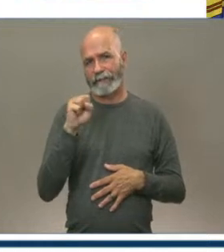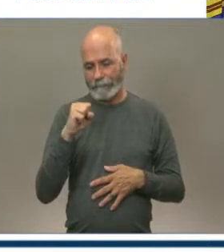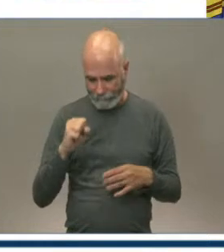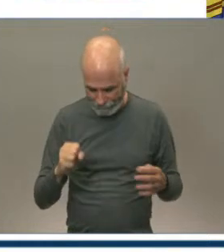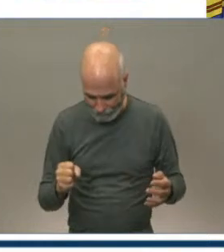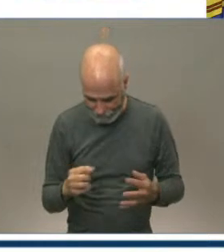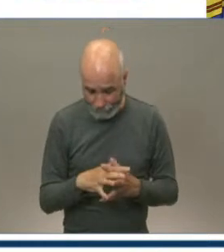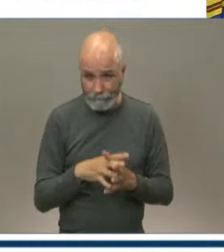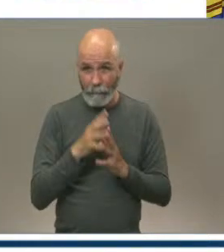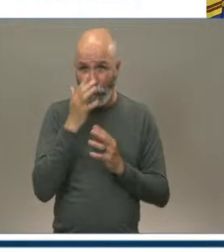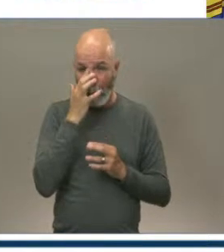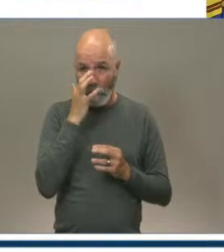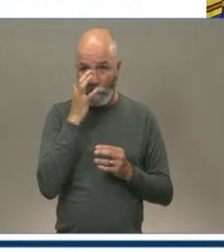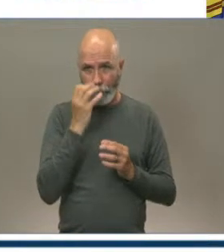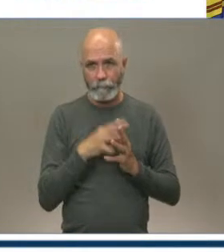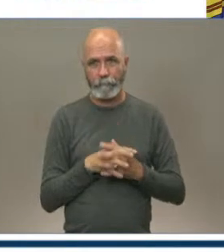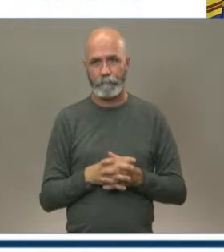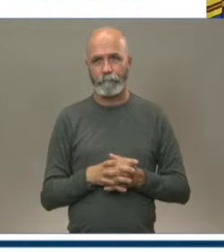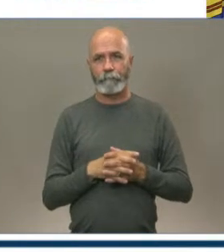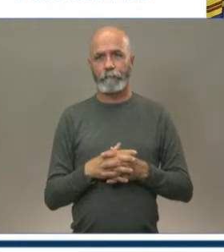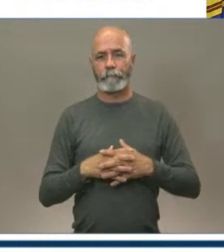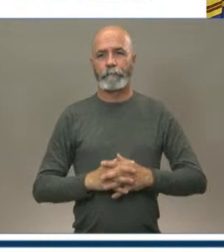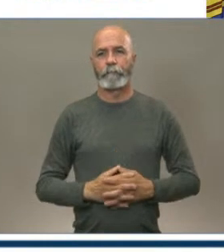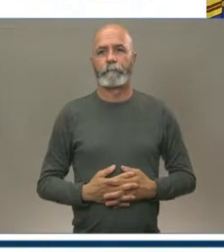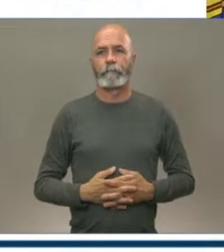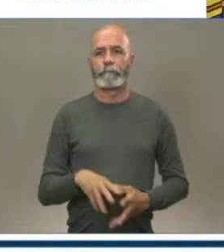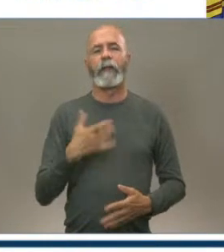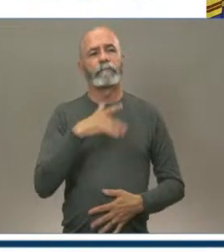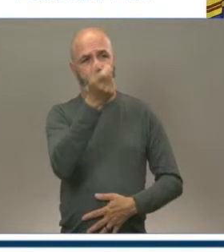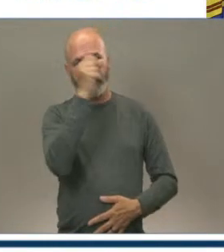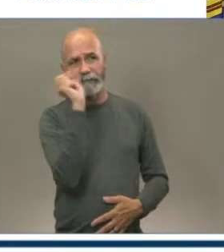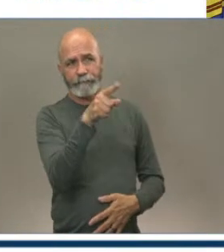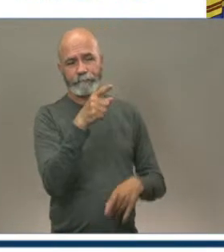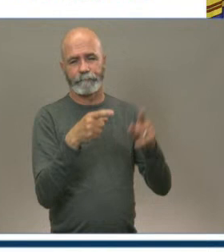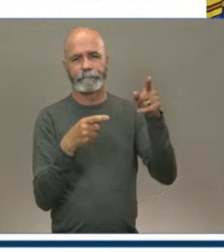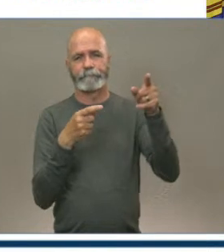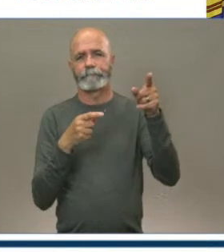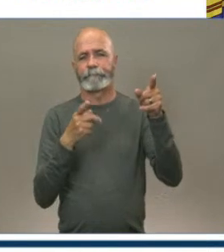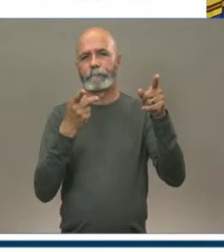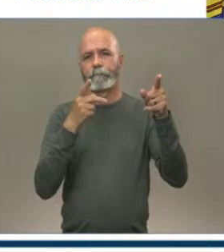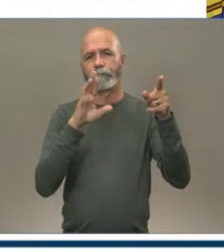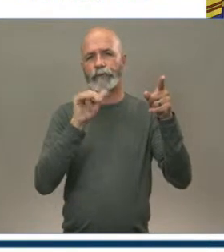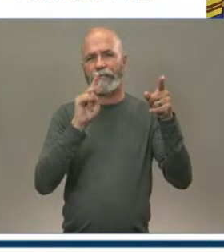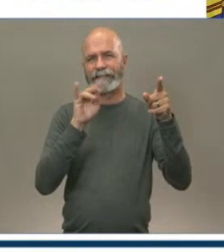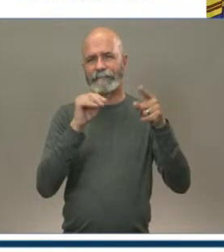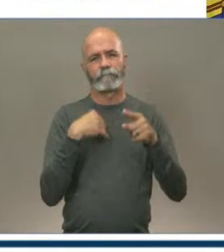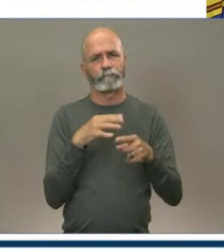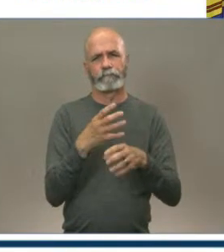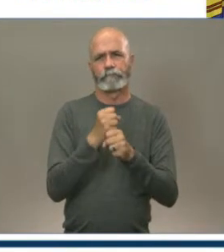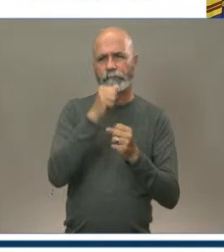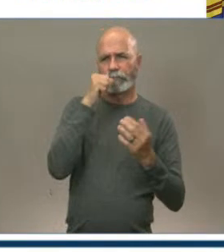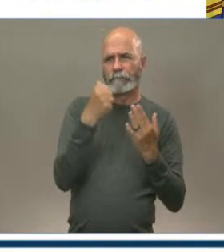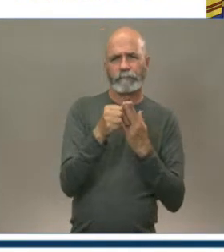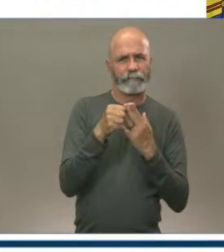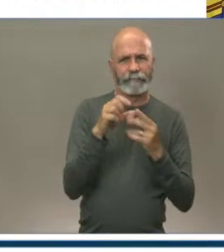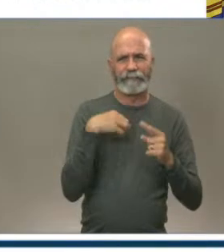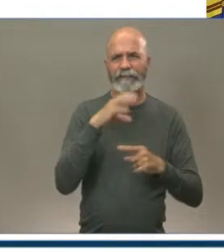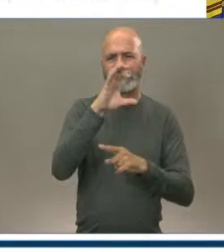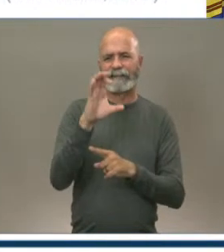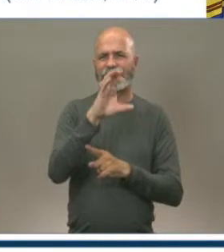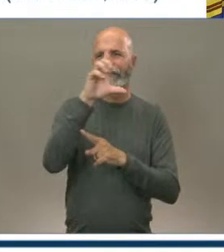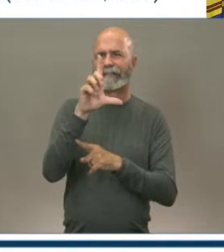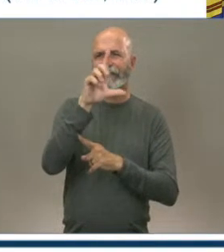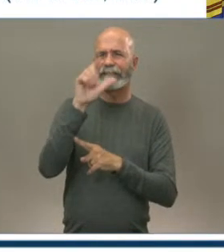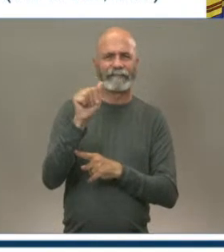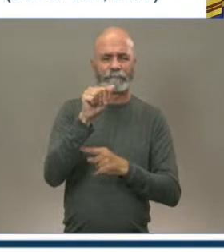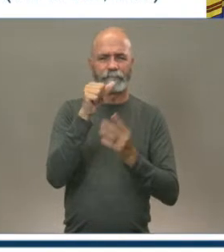Hi, this question is for Premier Rankin, but there was a letter sent out by the CCLA with